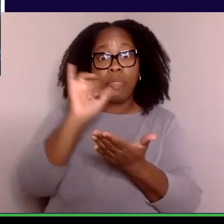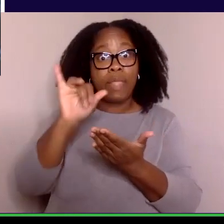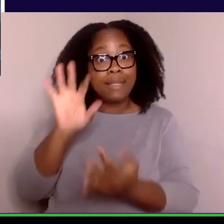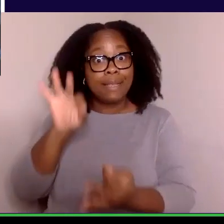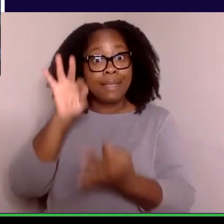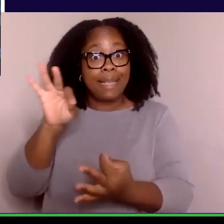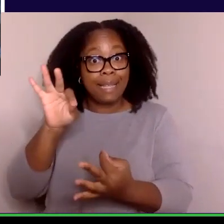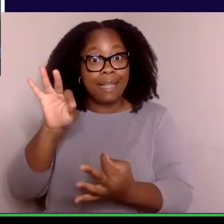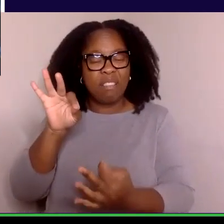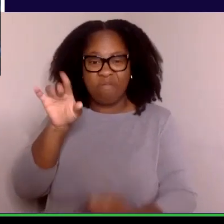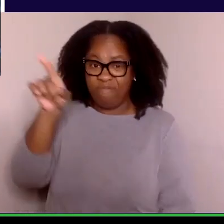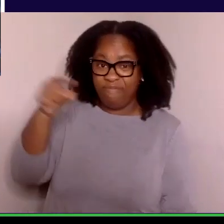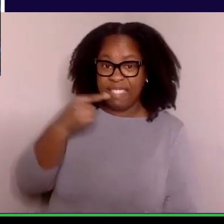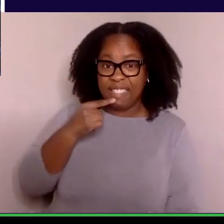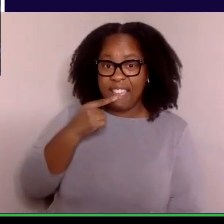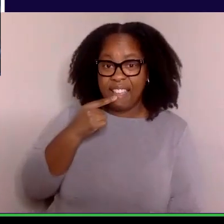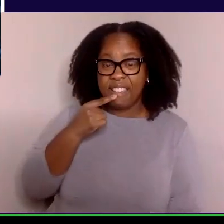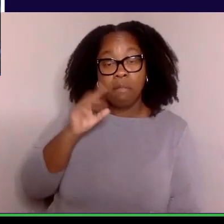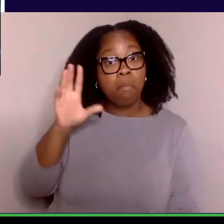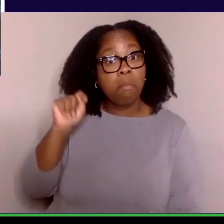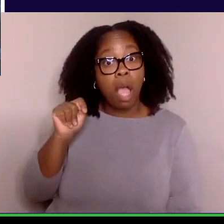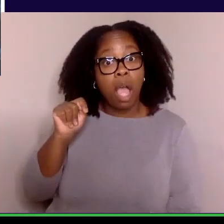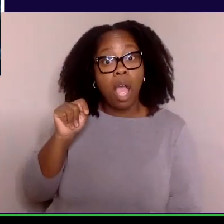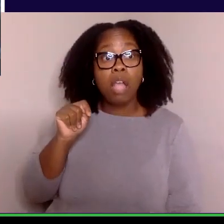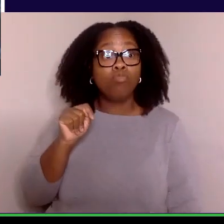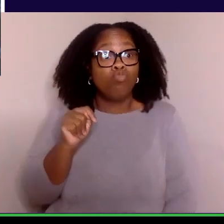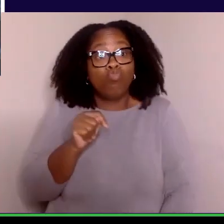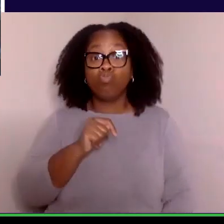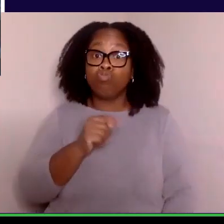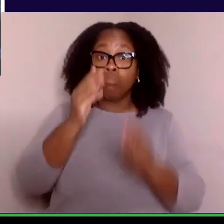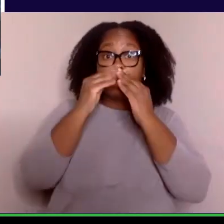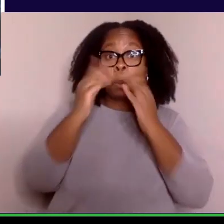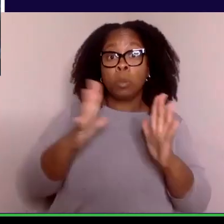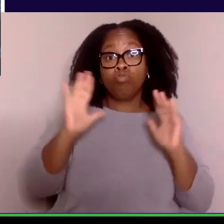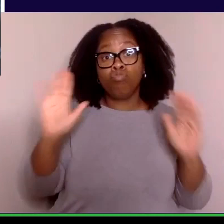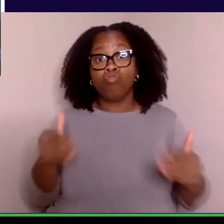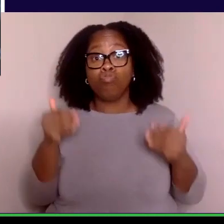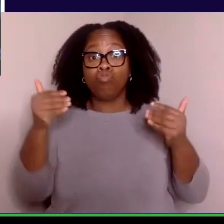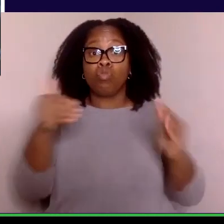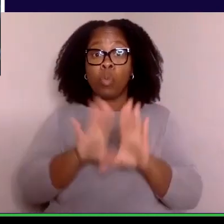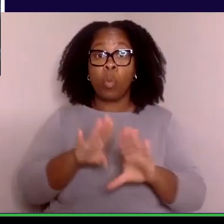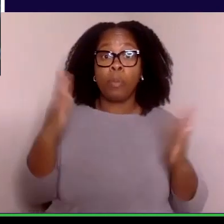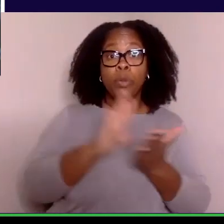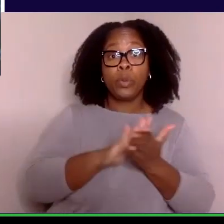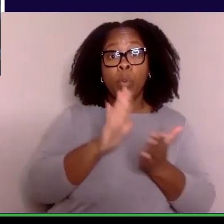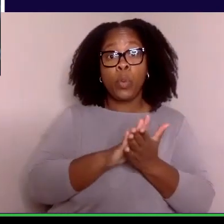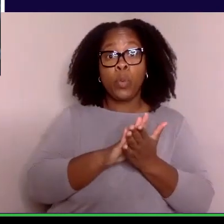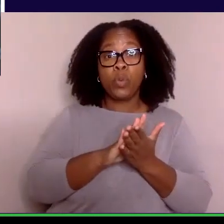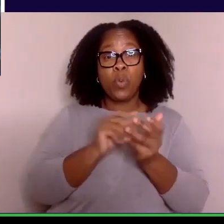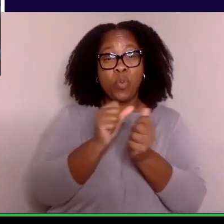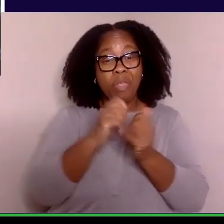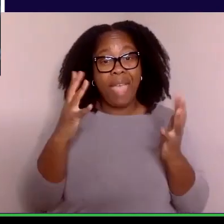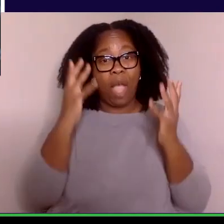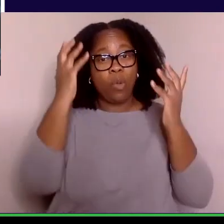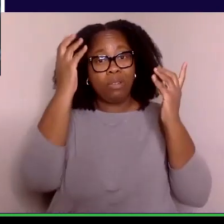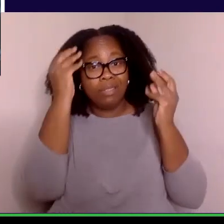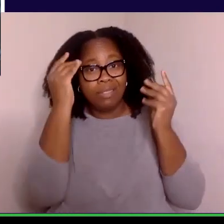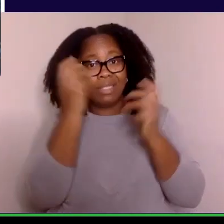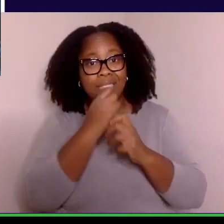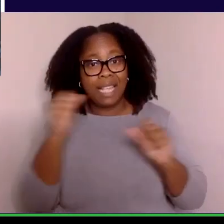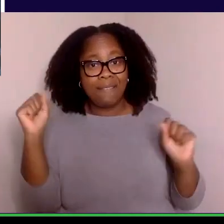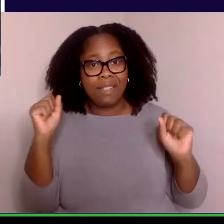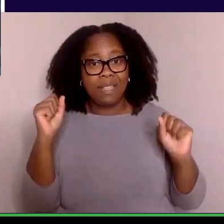forge ahead without regard to safety, just because we know what our ideal